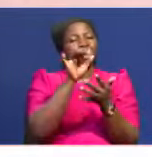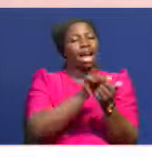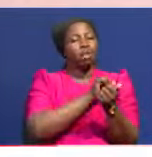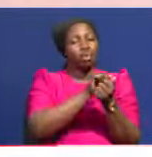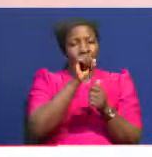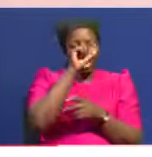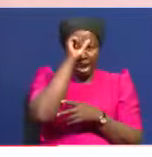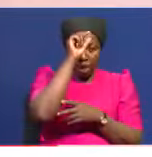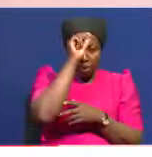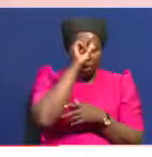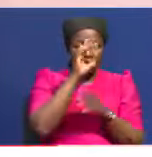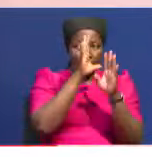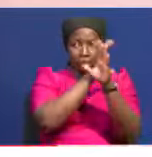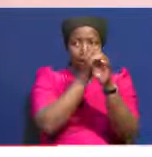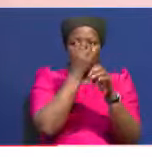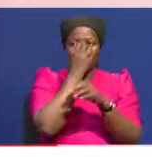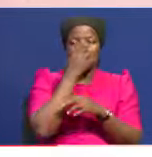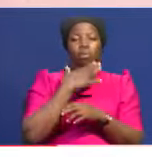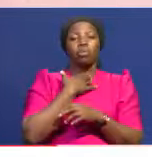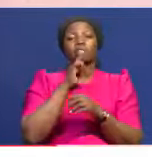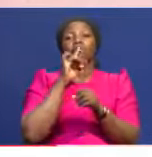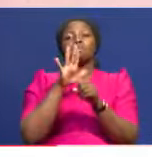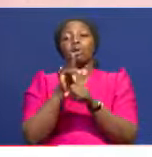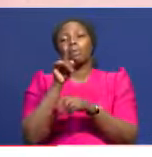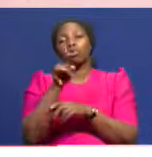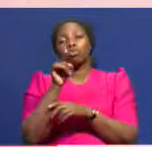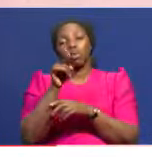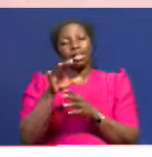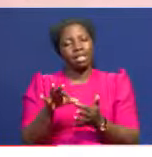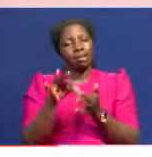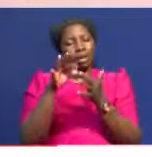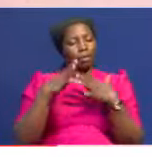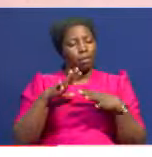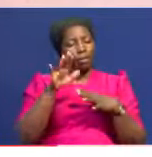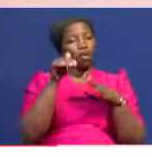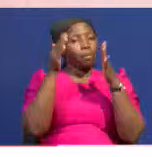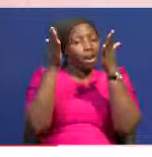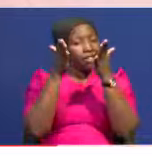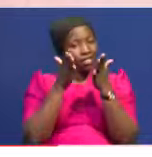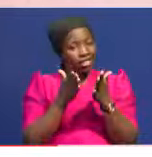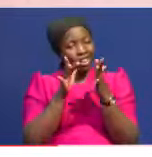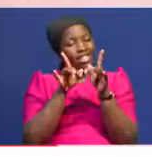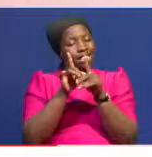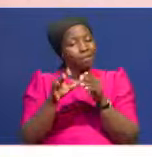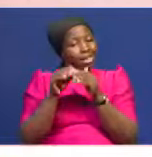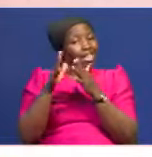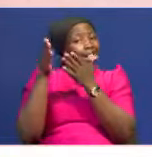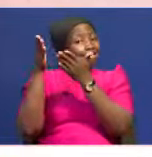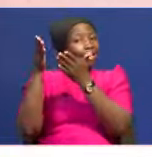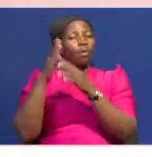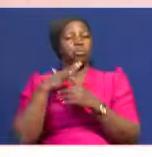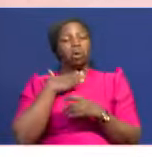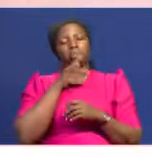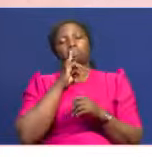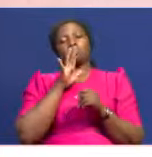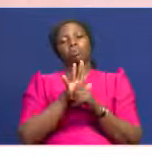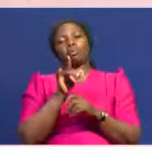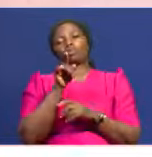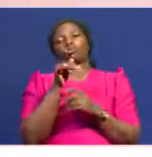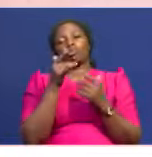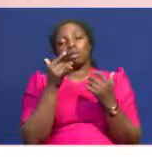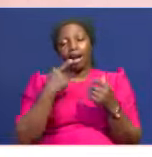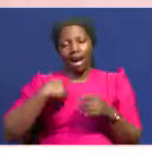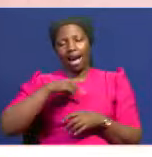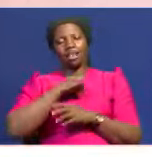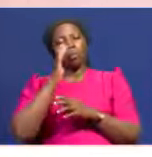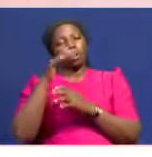especially those of us who come from the other side of the world, that is Rift Valley, kama viongozi wa huko, we want to assure you, tutasimama na